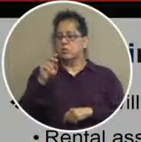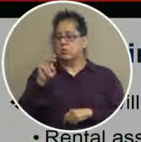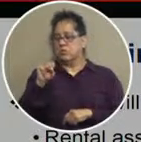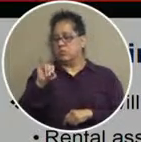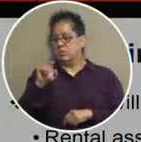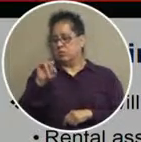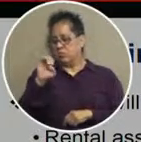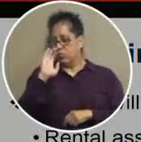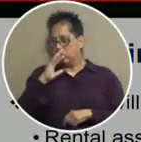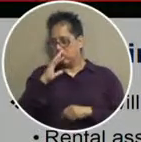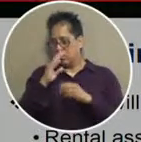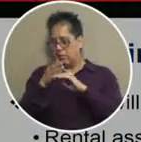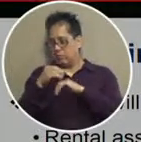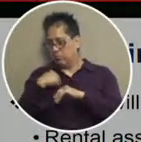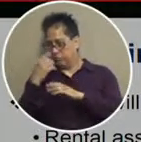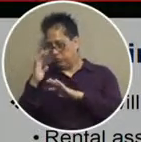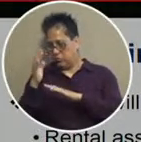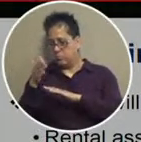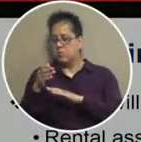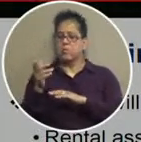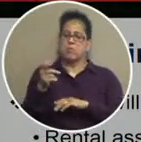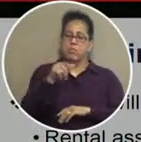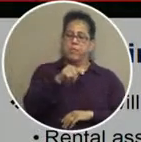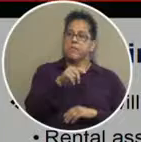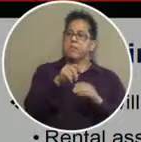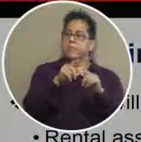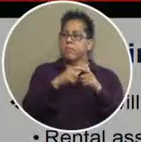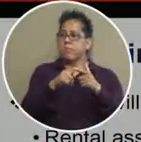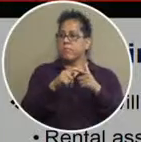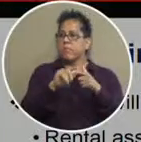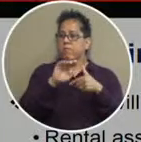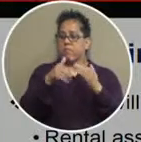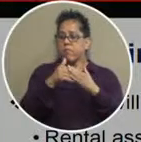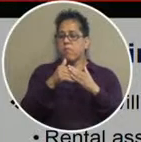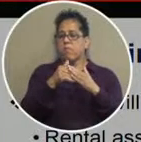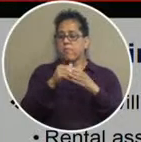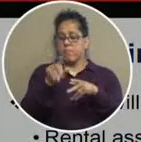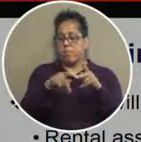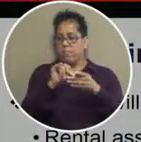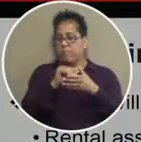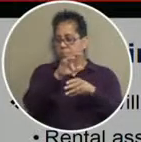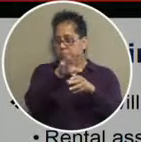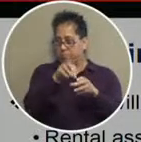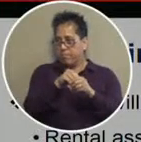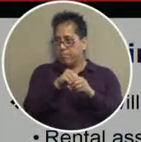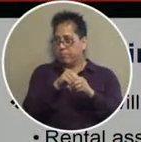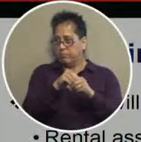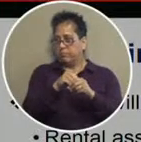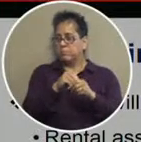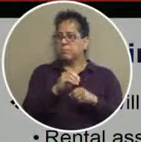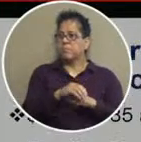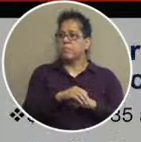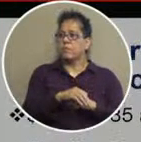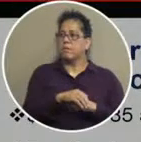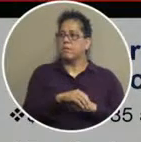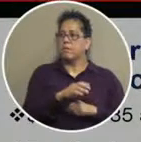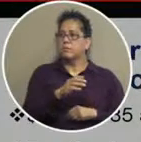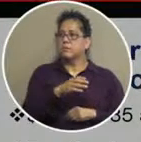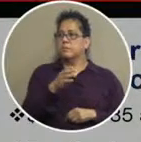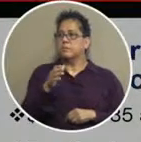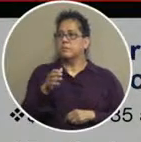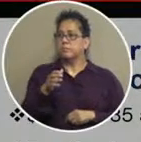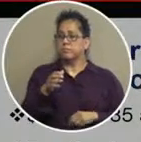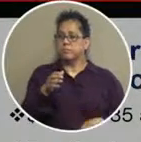into more detail in regards to these particular programs and the outreach that have been done with all of the stakeholders involved. Next slide.